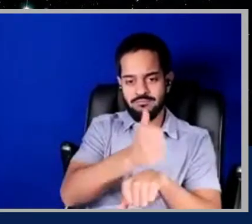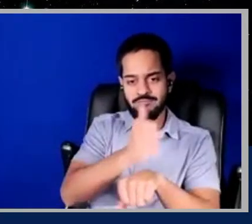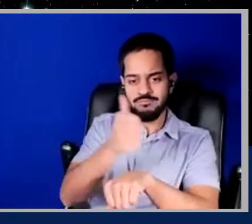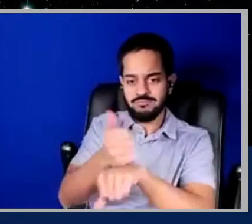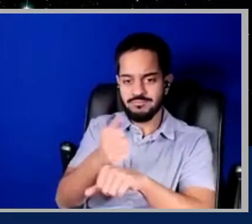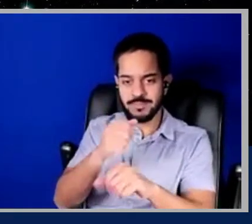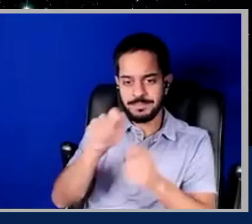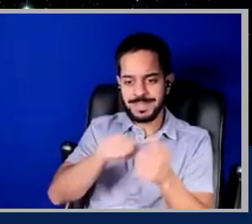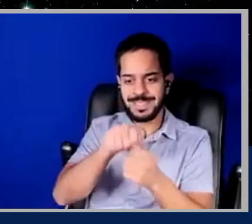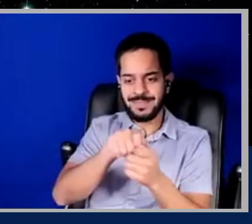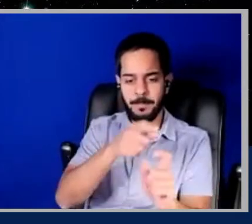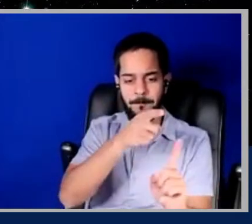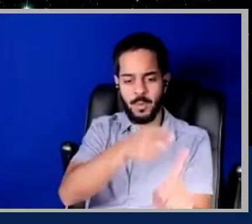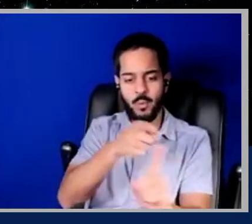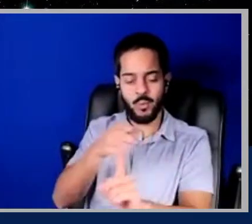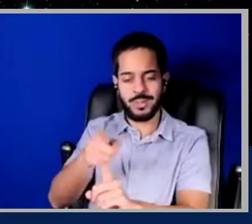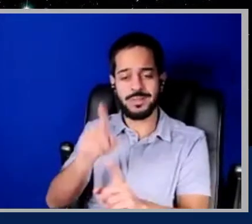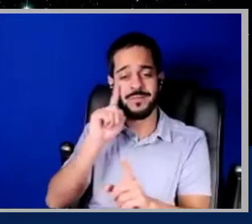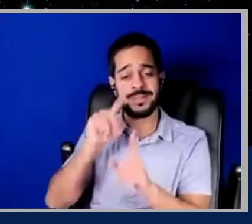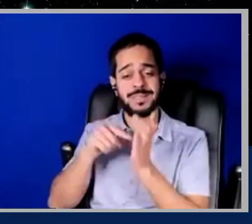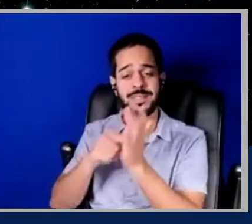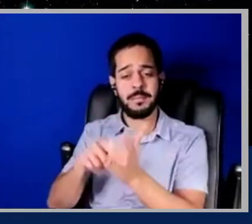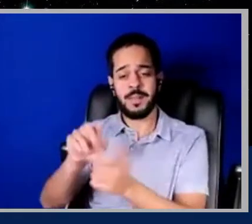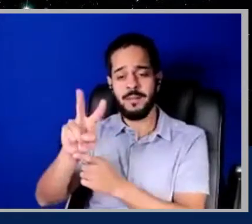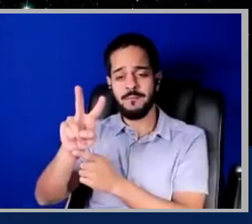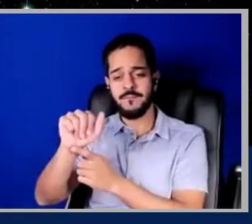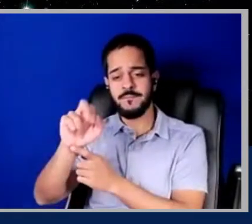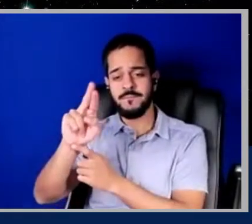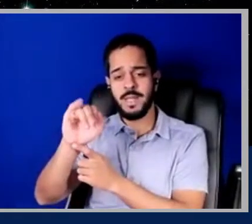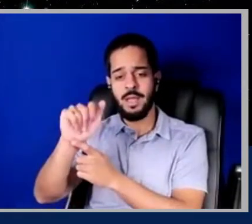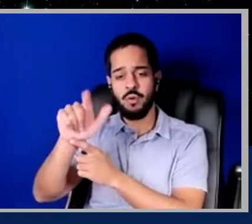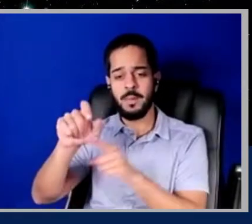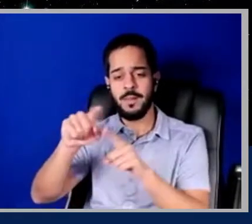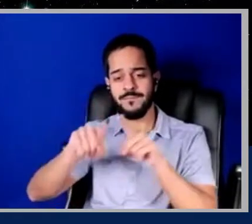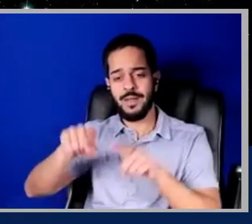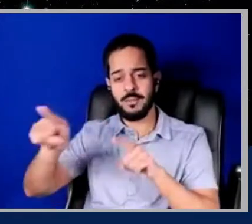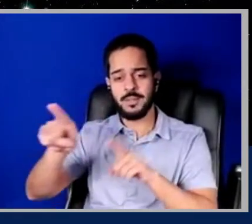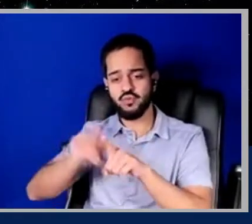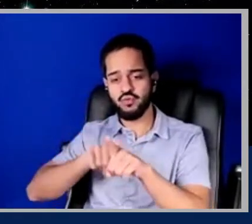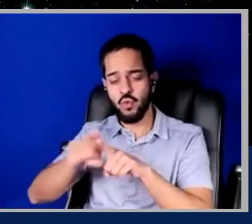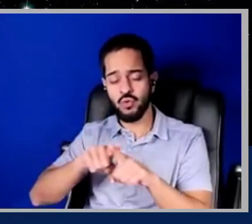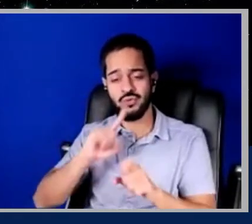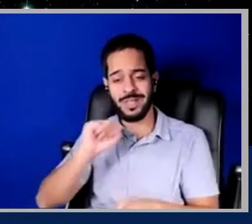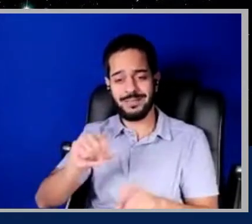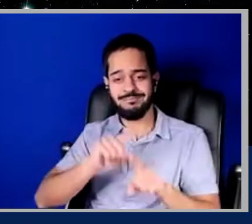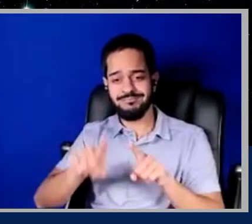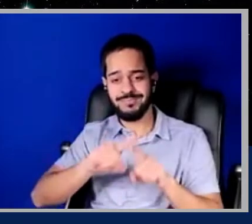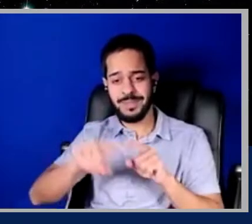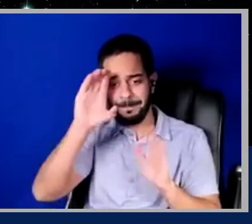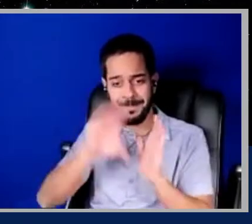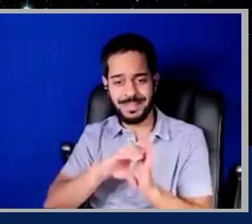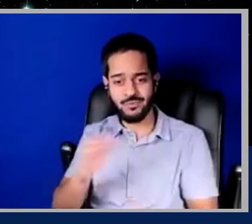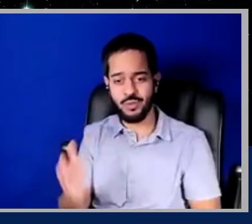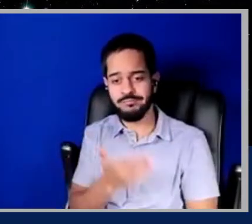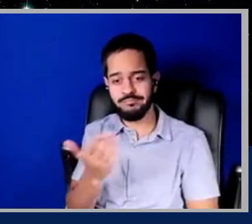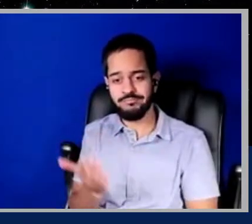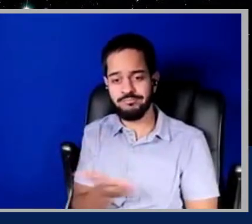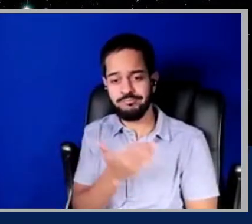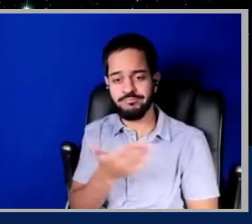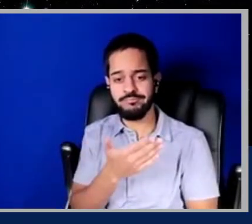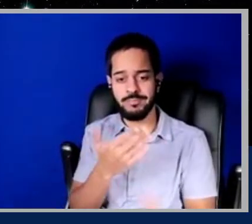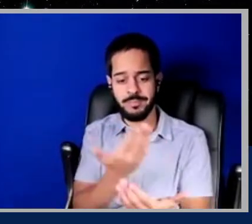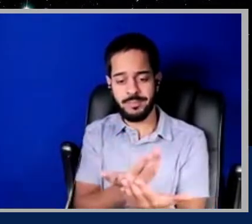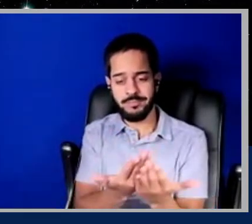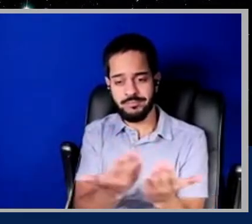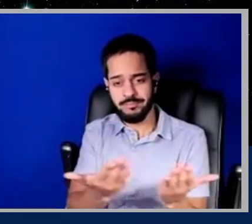I think, being a great example, right? You can look at plot after plot after plot of a variable star, but when you can listen to